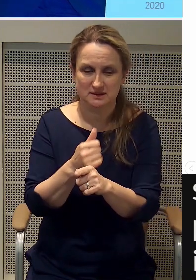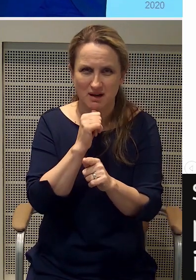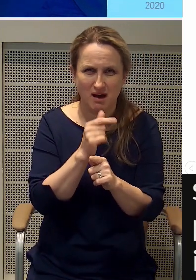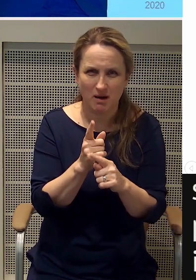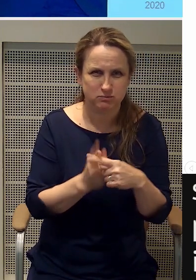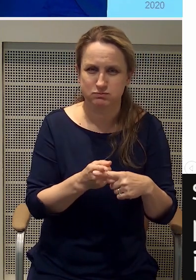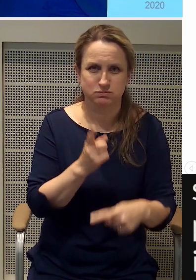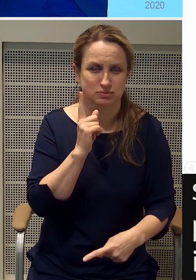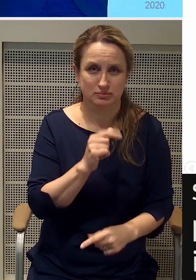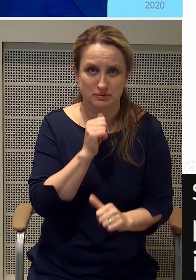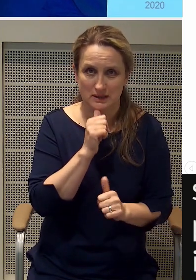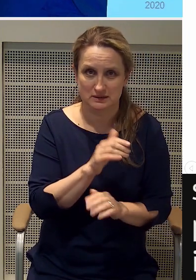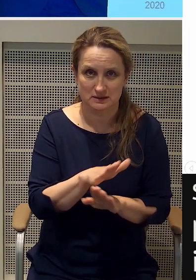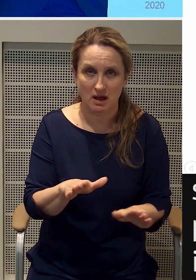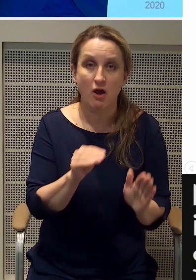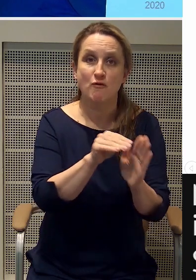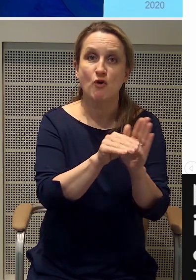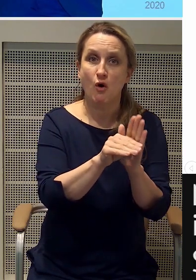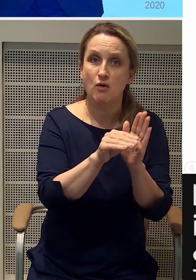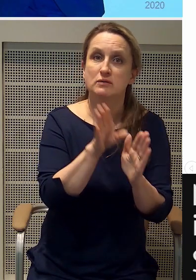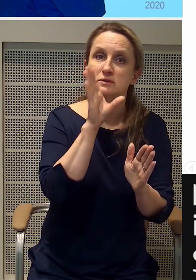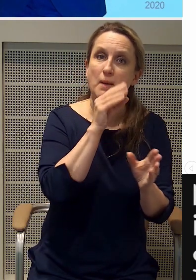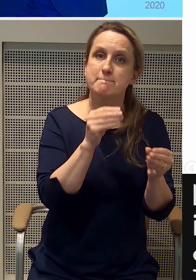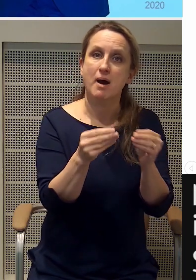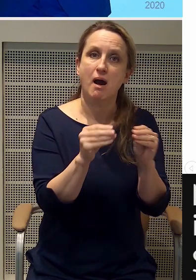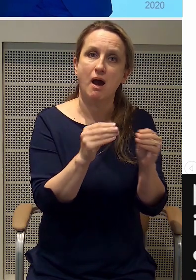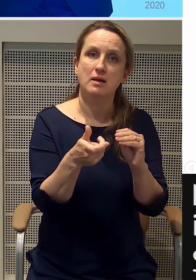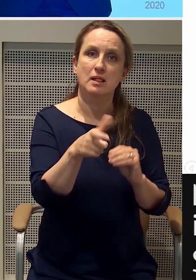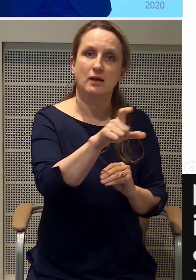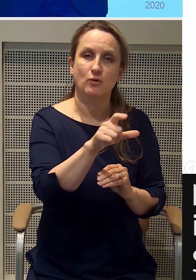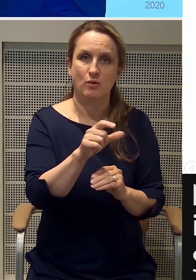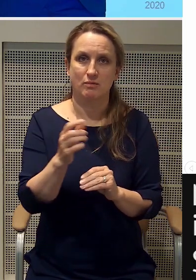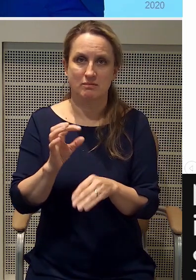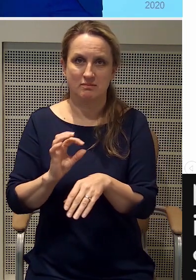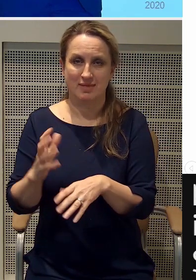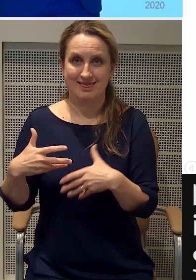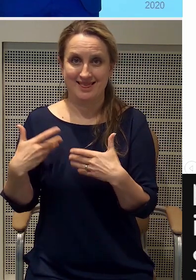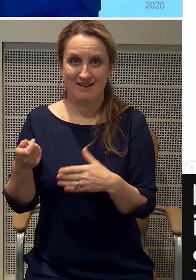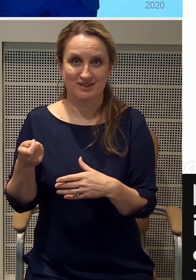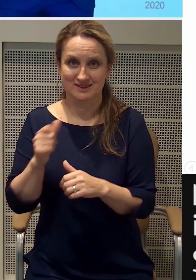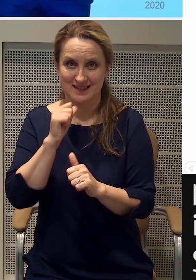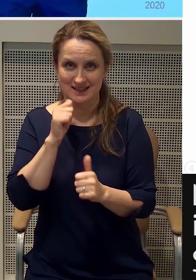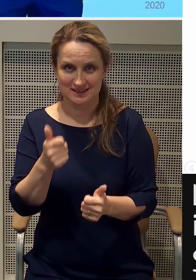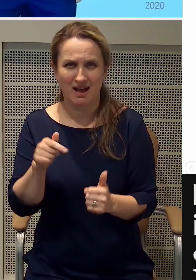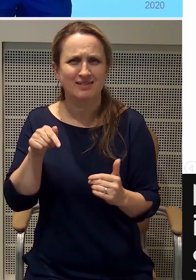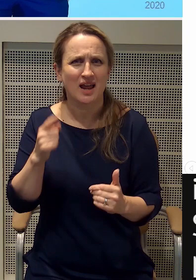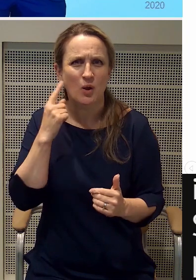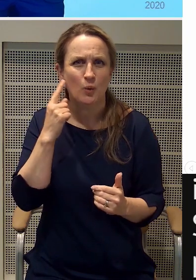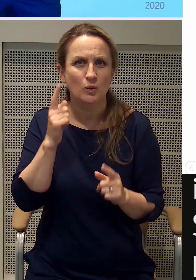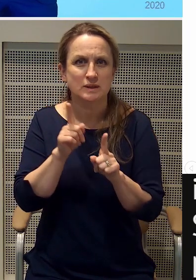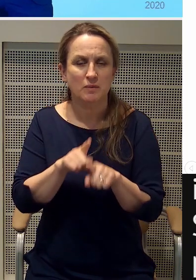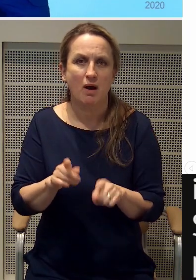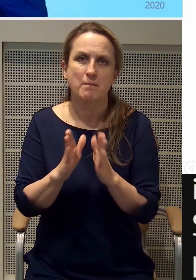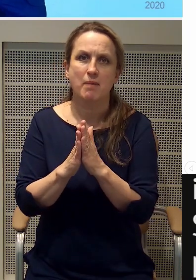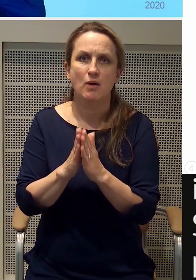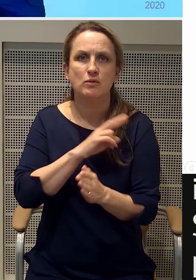we have to give treatment to all people who have this diagnosis. This is